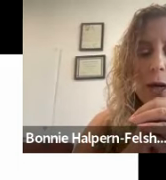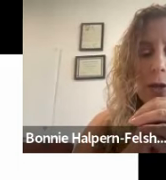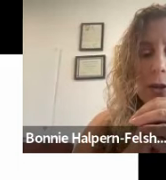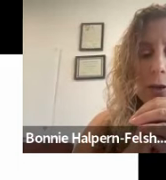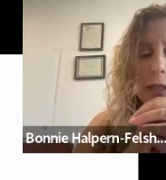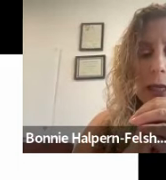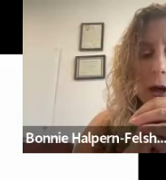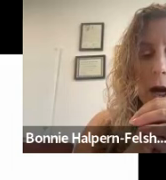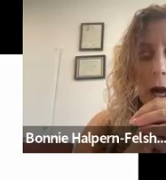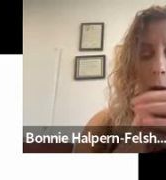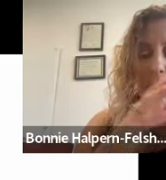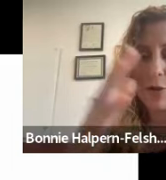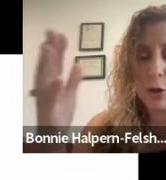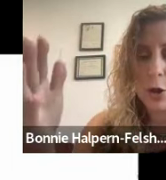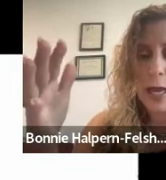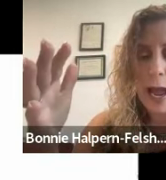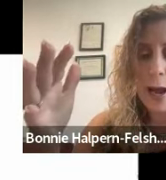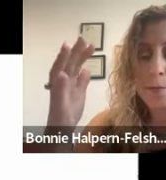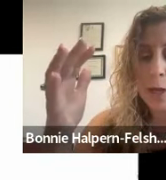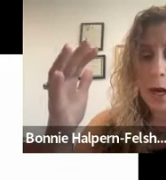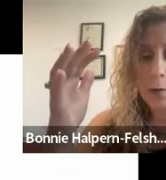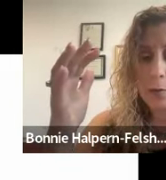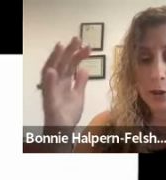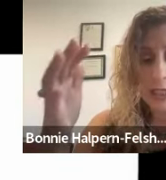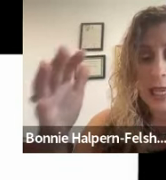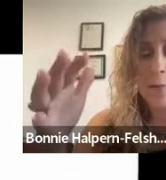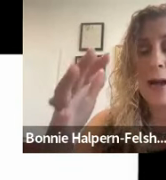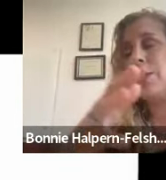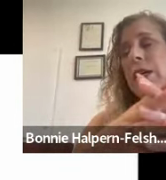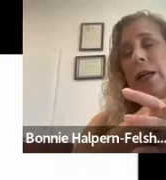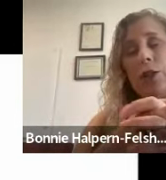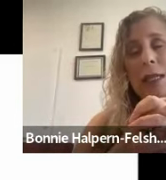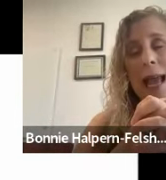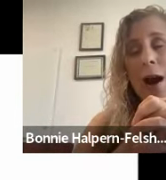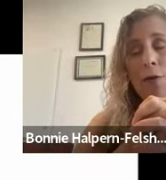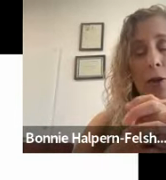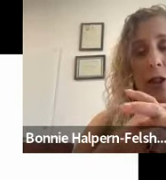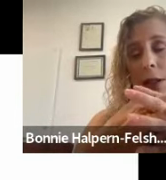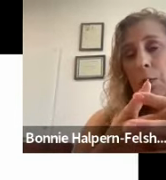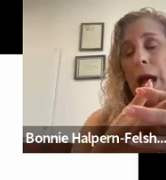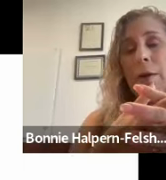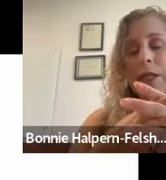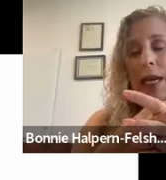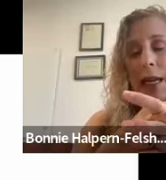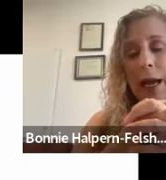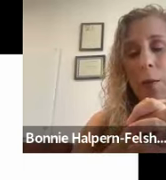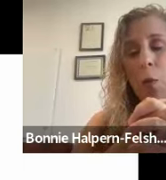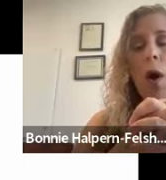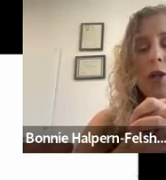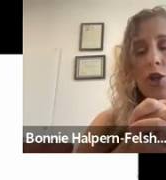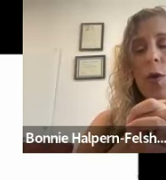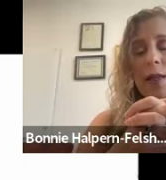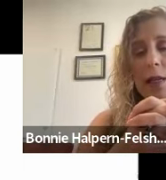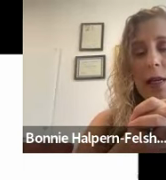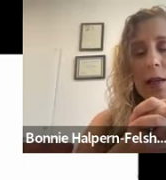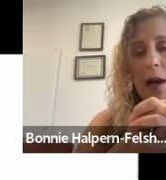beyond 2013 here. But if you look at just the amounts of THC now versus when I was a kid,